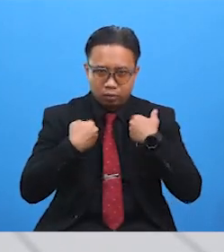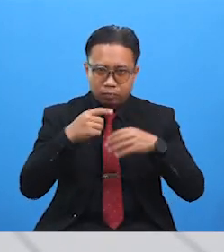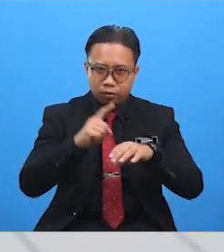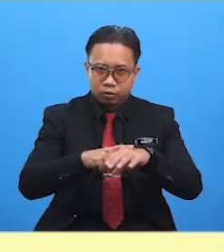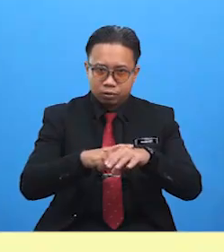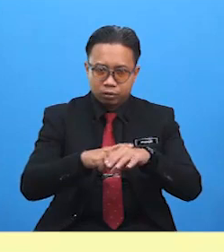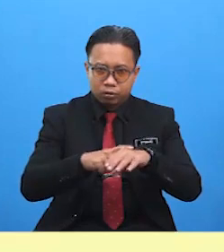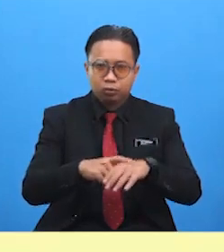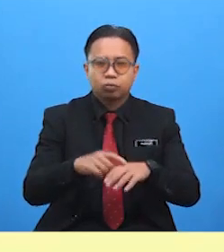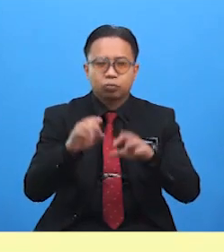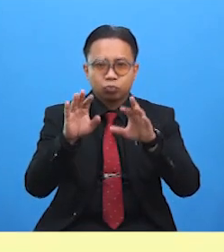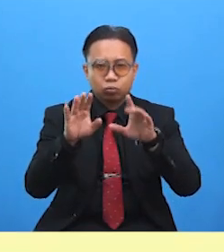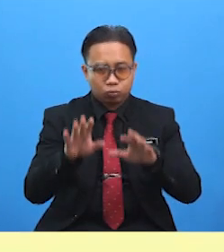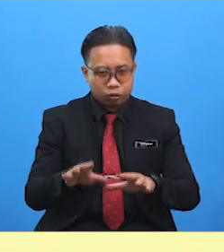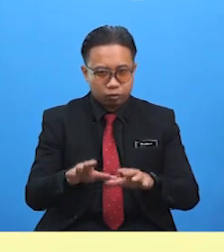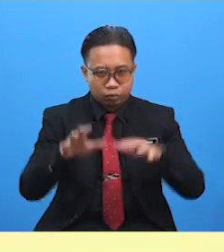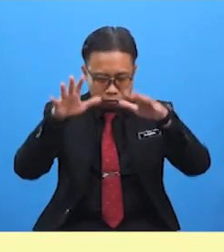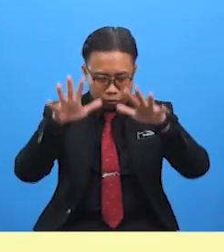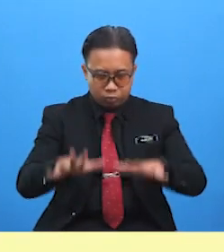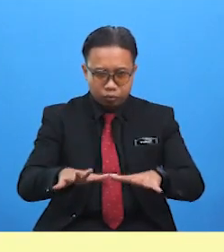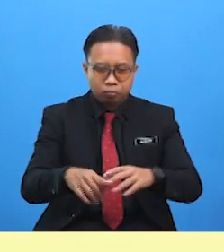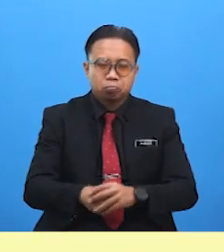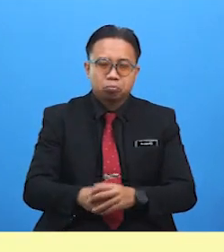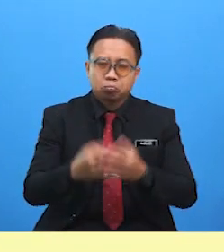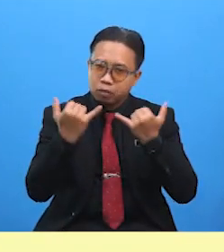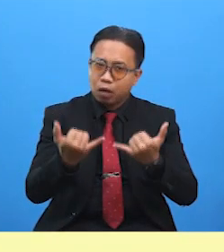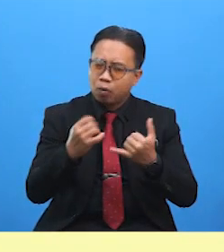comes up. What do you see now?